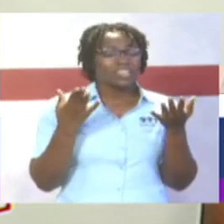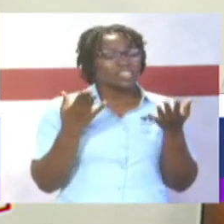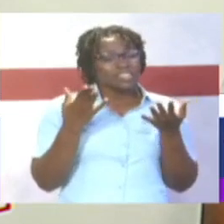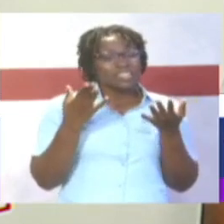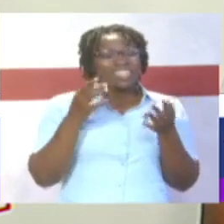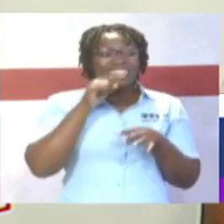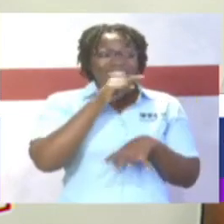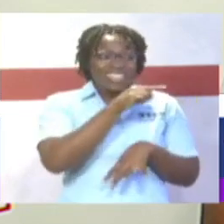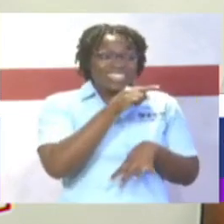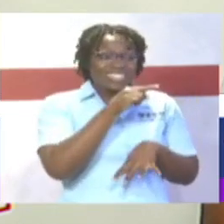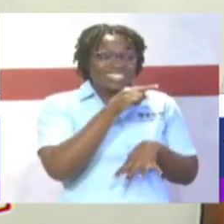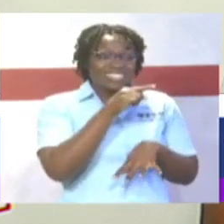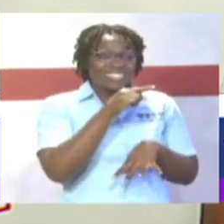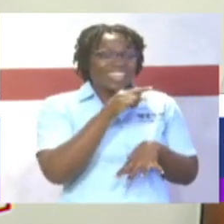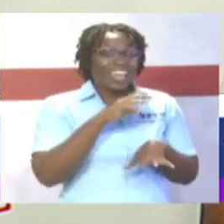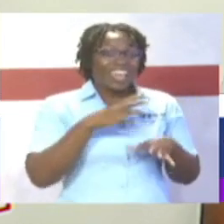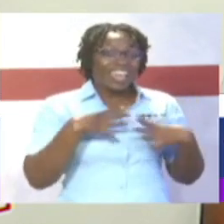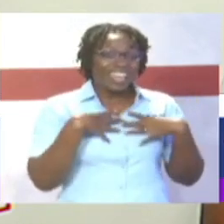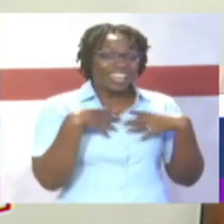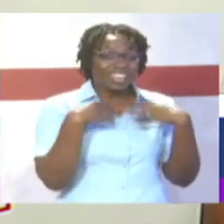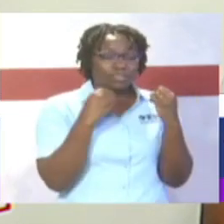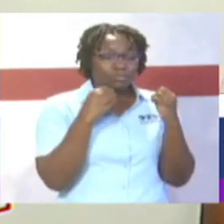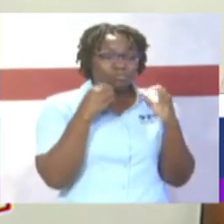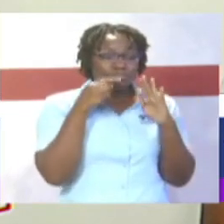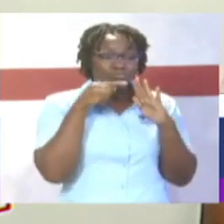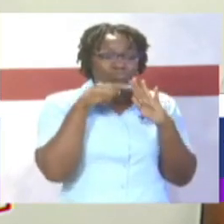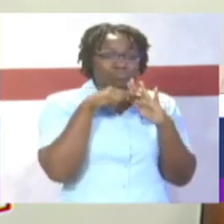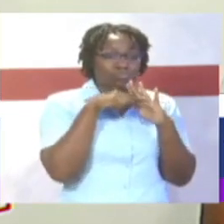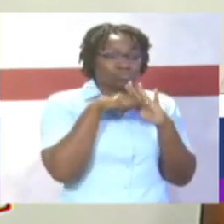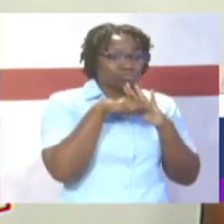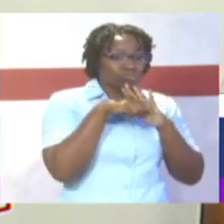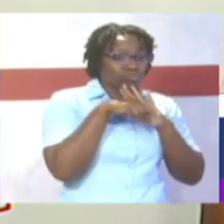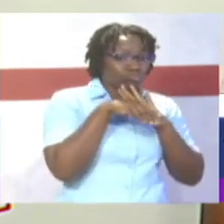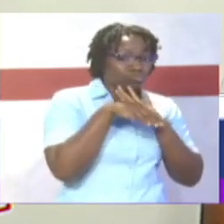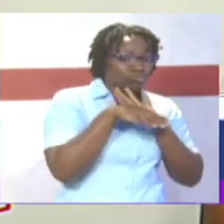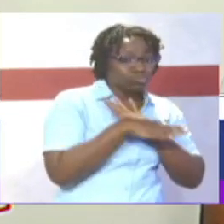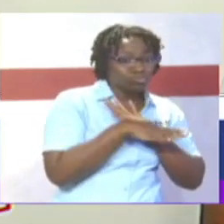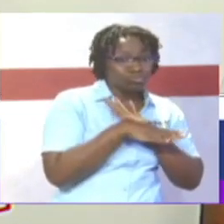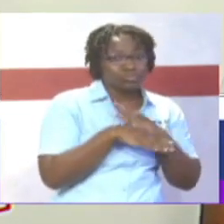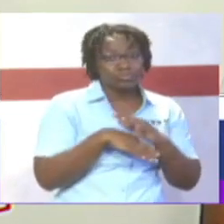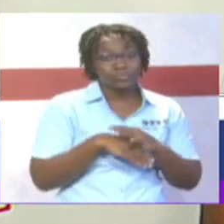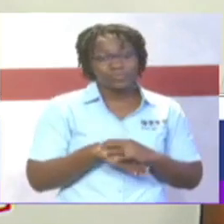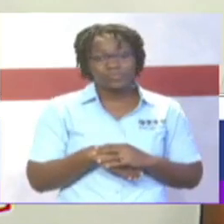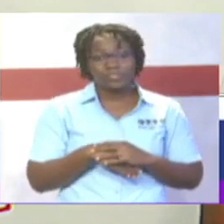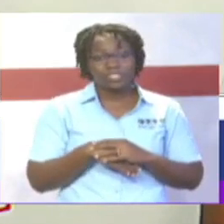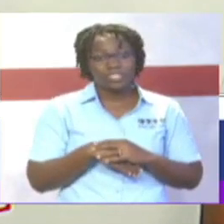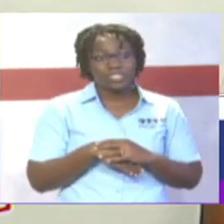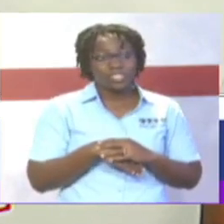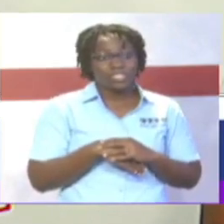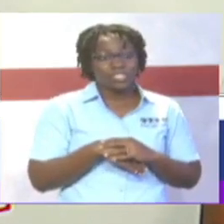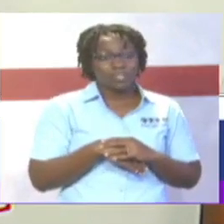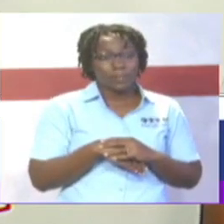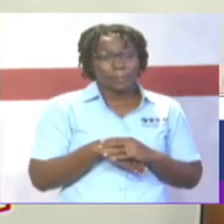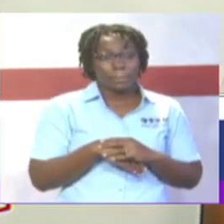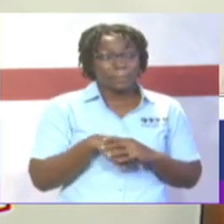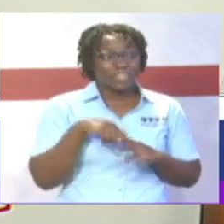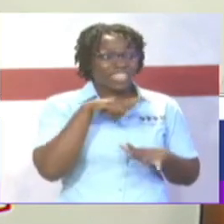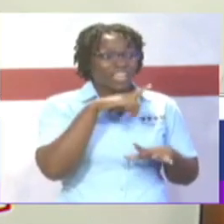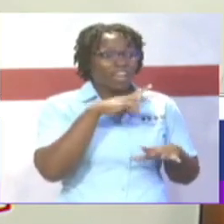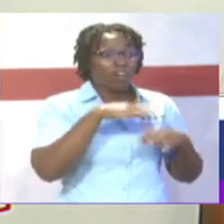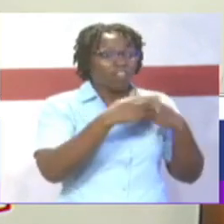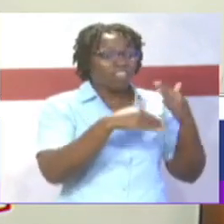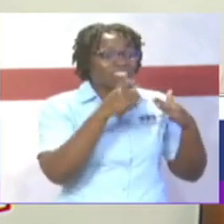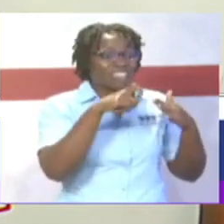Unfortunately, his condition worsened, resulting in him being orally intubated and mechanically